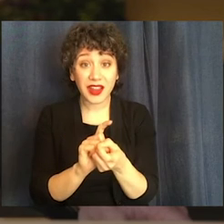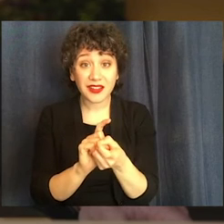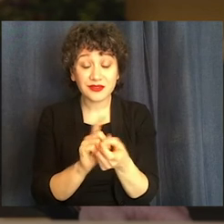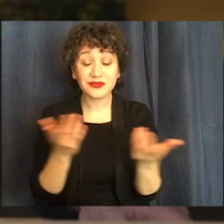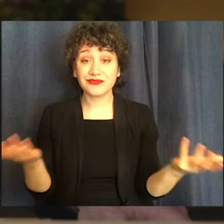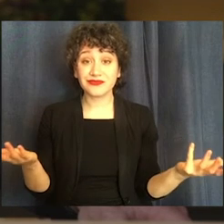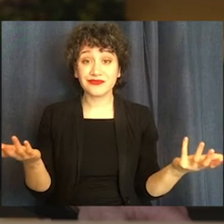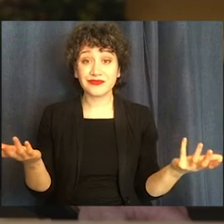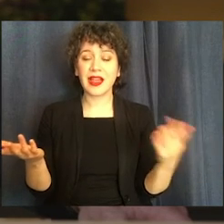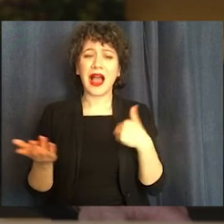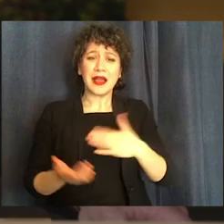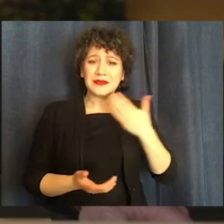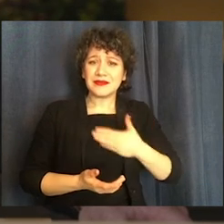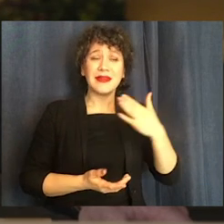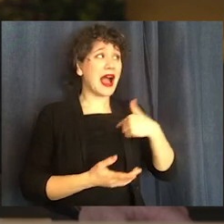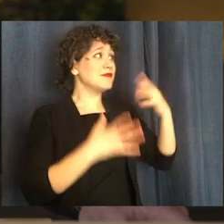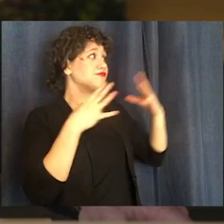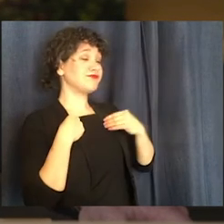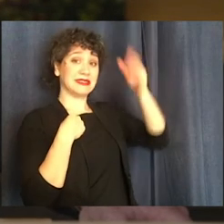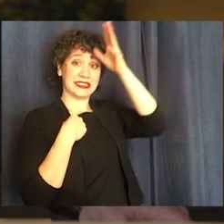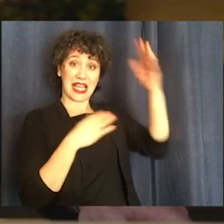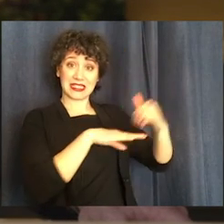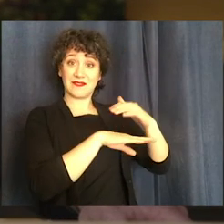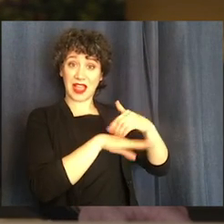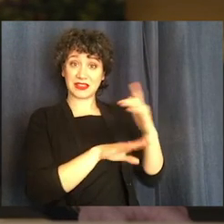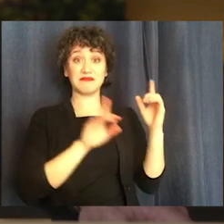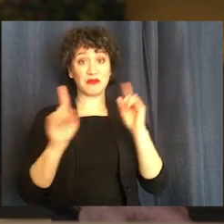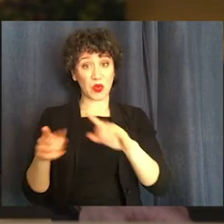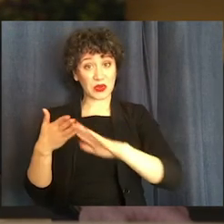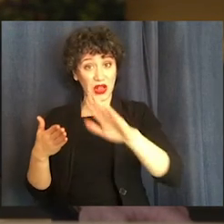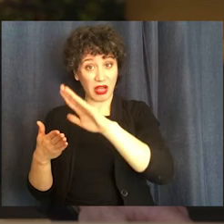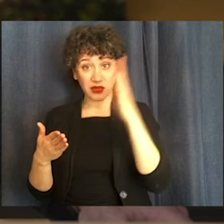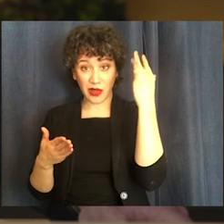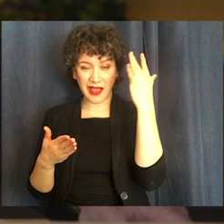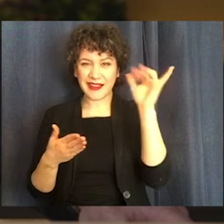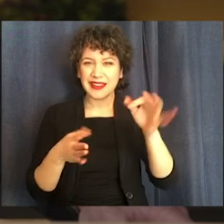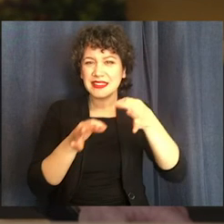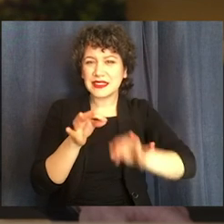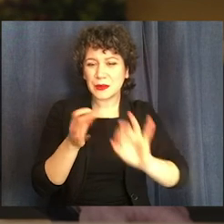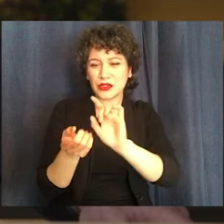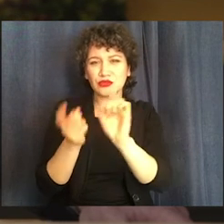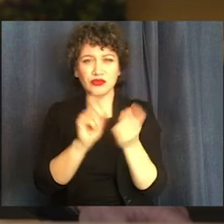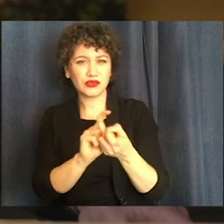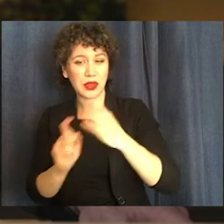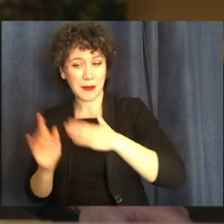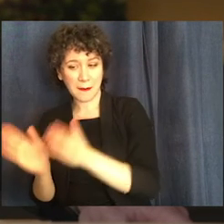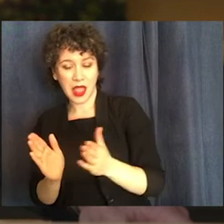would lead to new opportunities with new people and ultimately to the best experiences of my life so